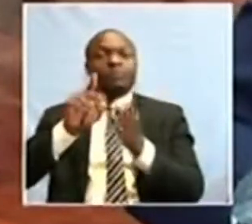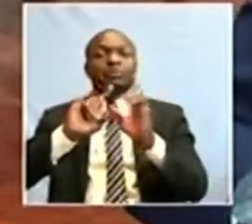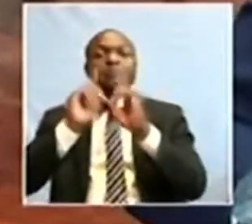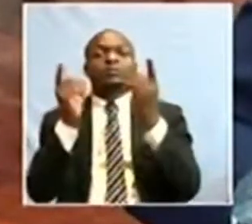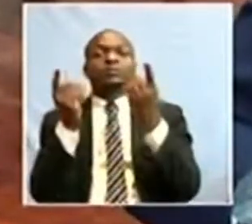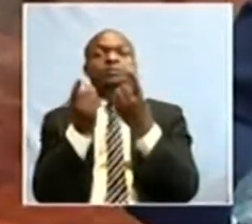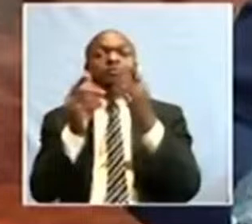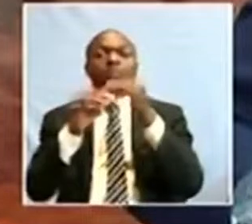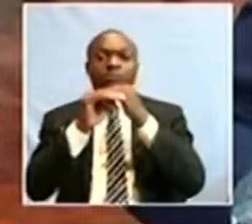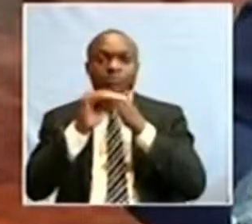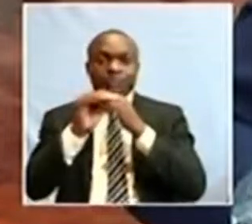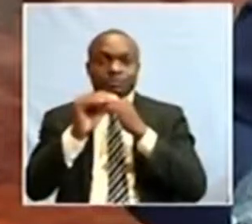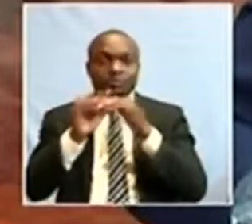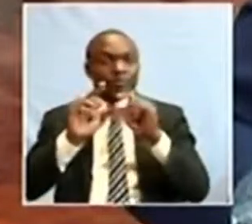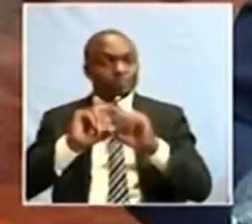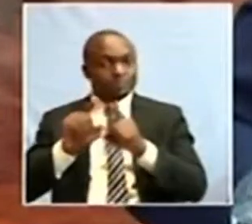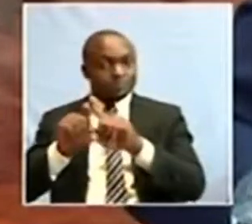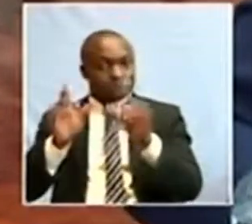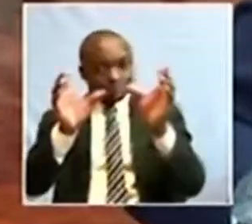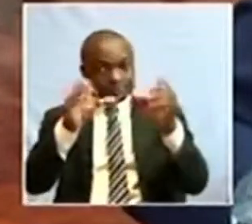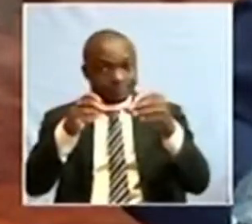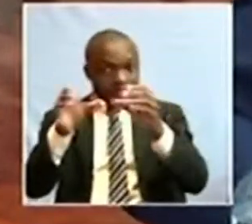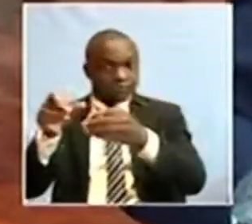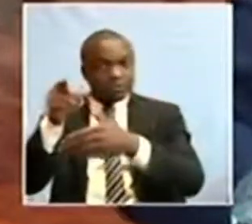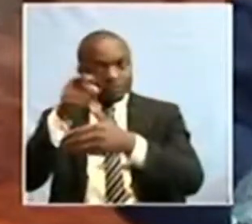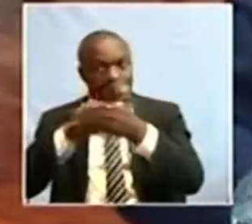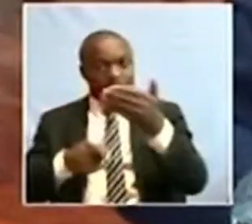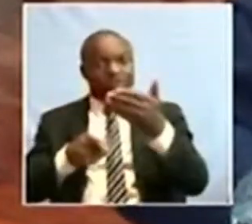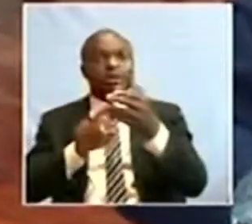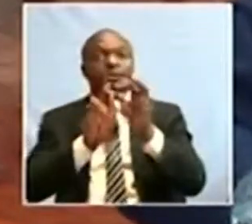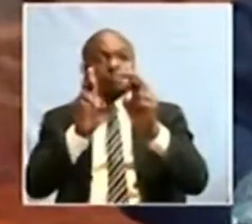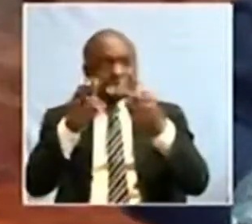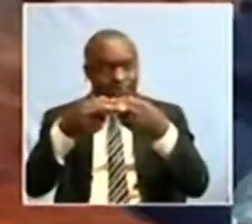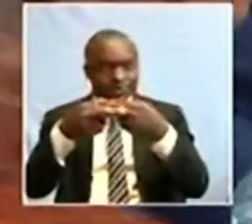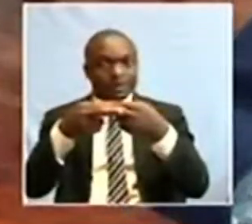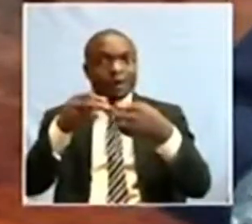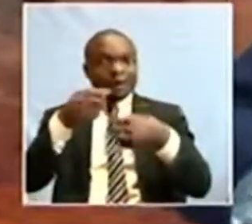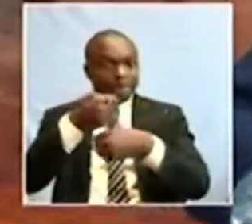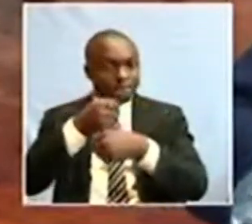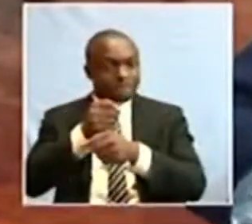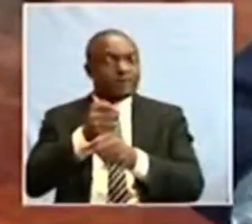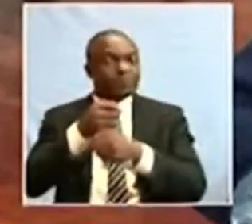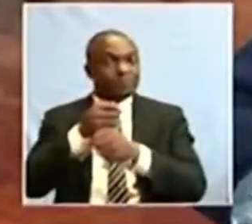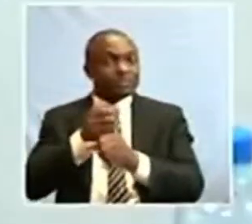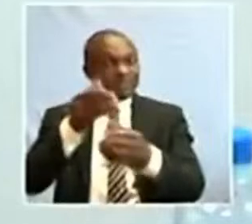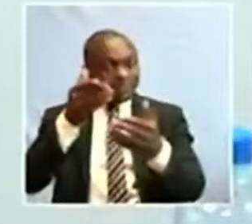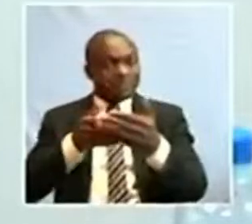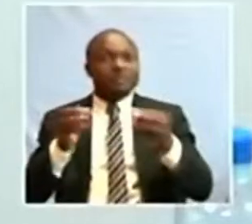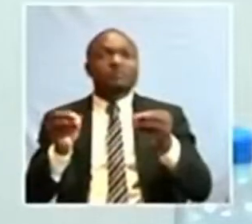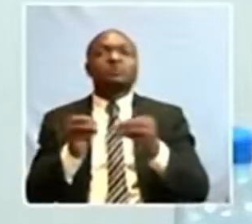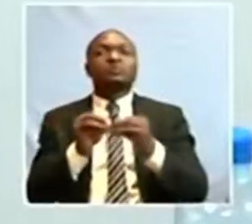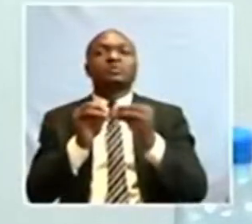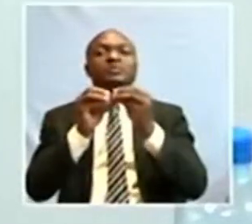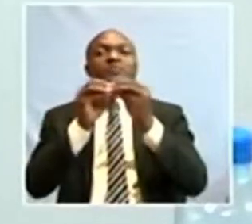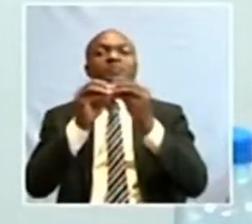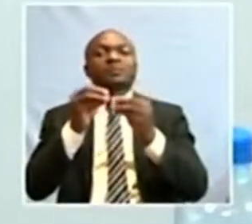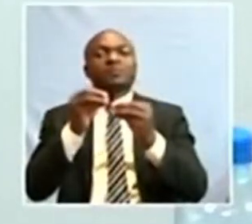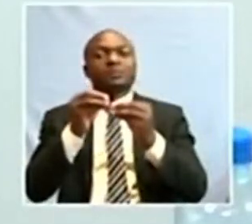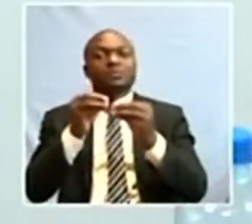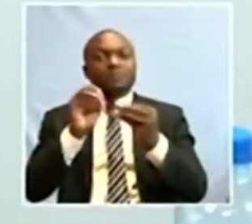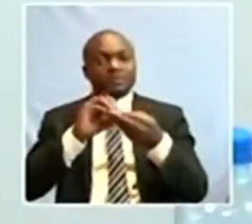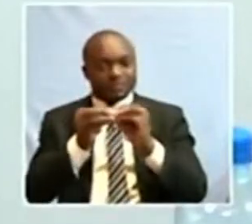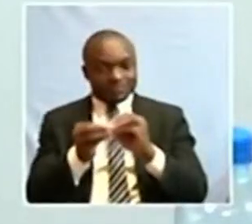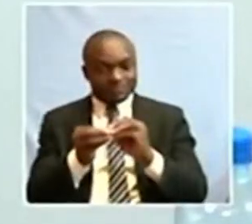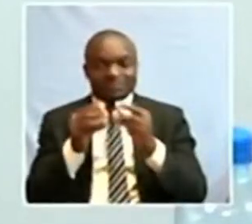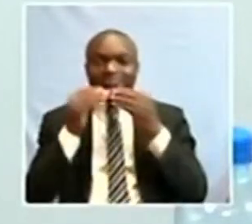branch committees. So what is the reconciliation to make this total amount?